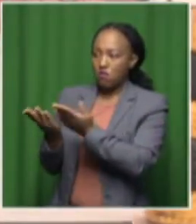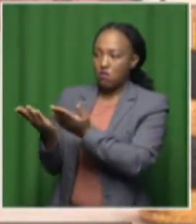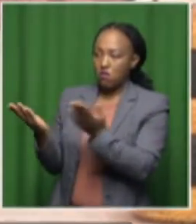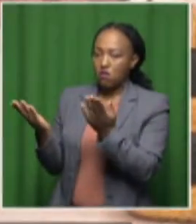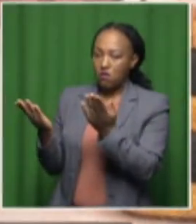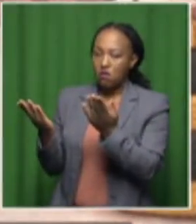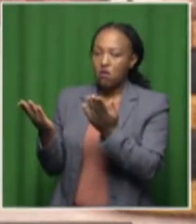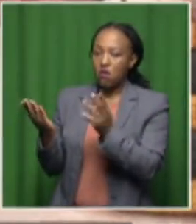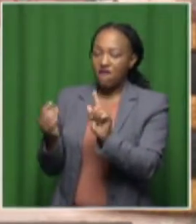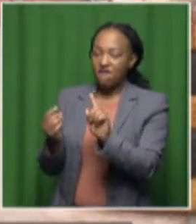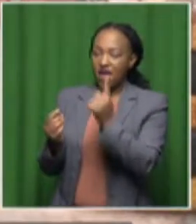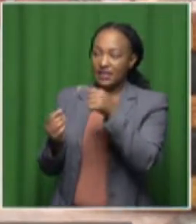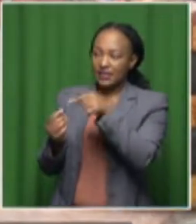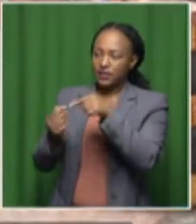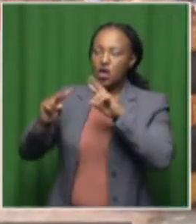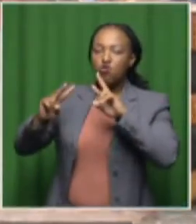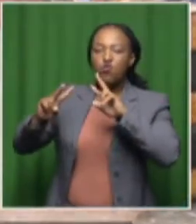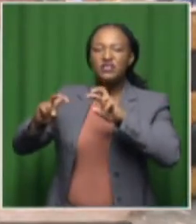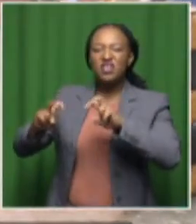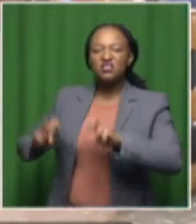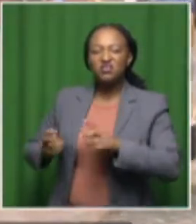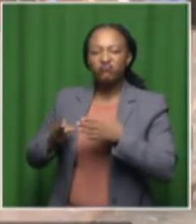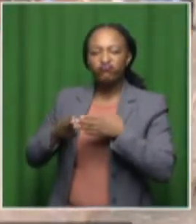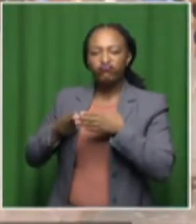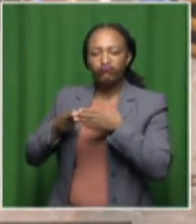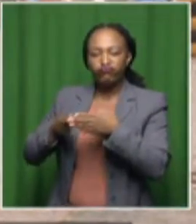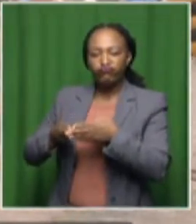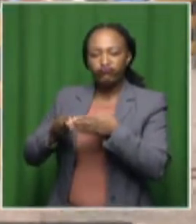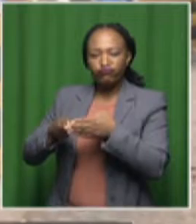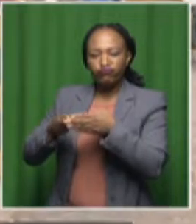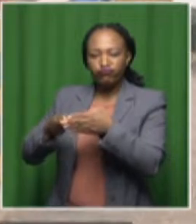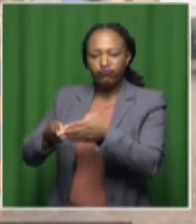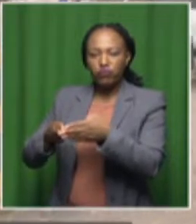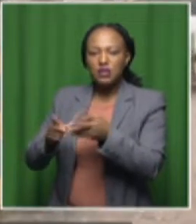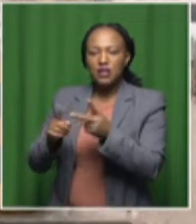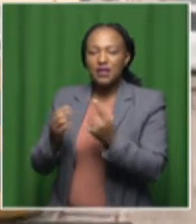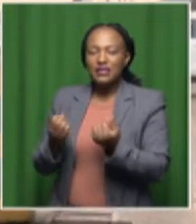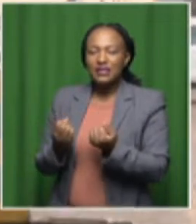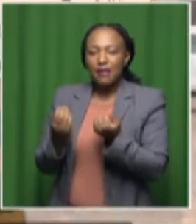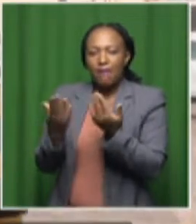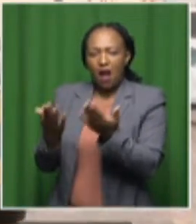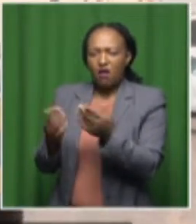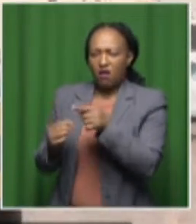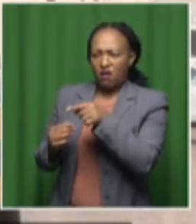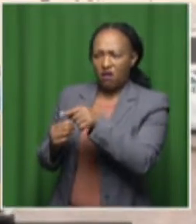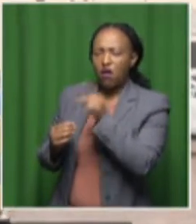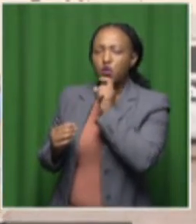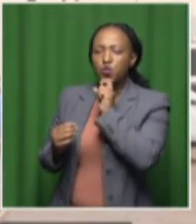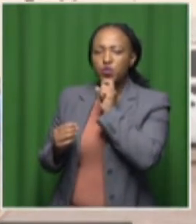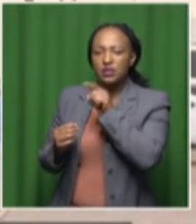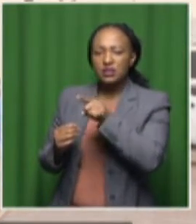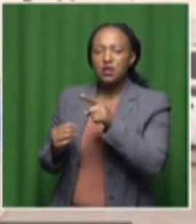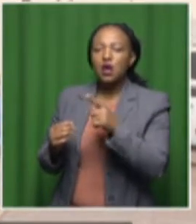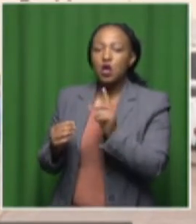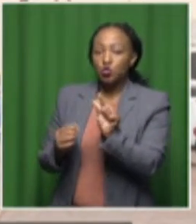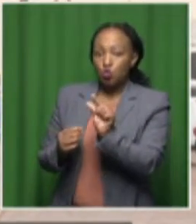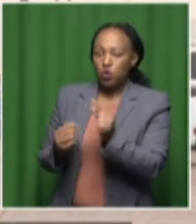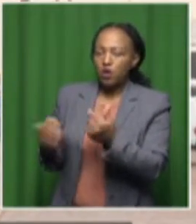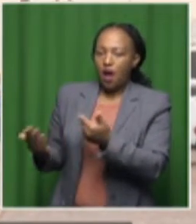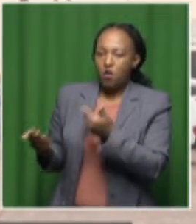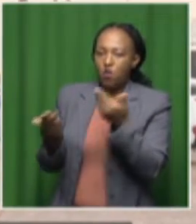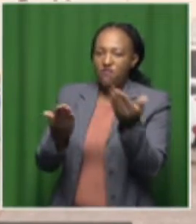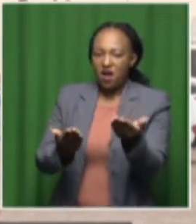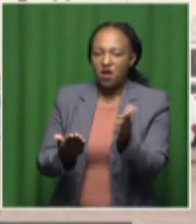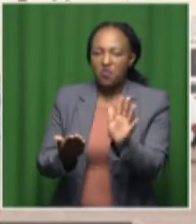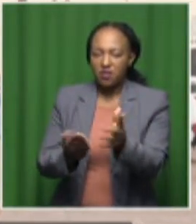Africa's first polar research as well as polar supply vessel. And of course, we'll speak a bit to the handing over just now, but also